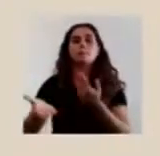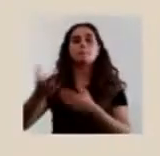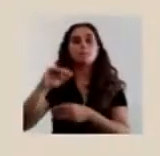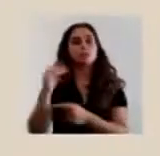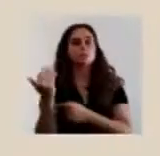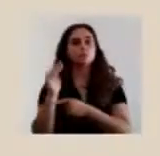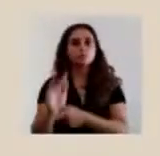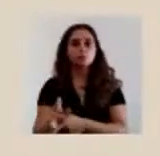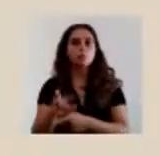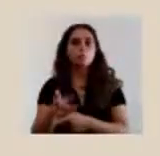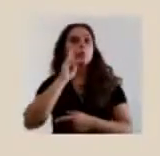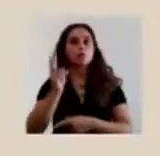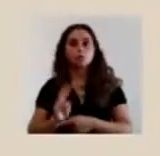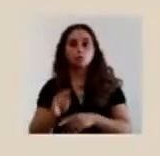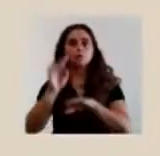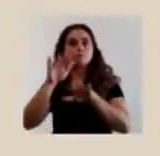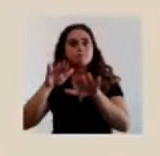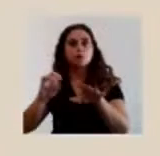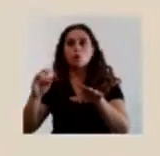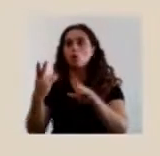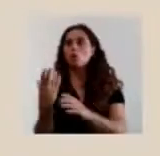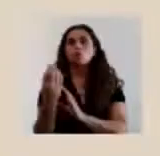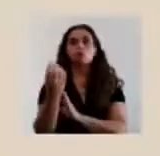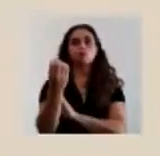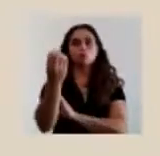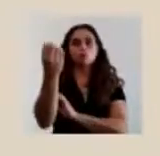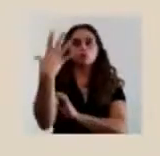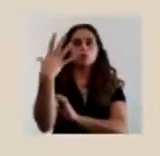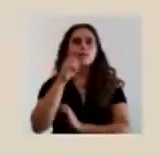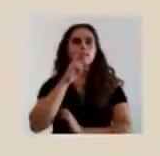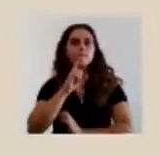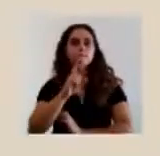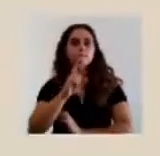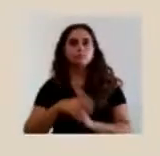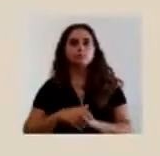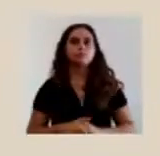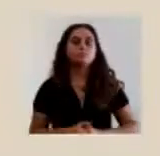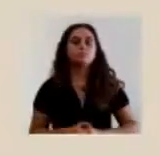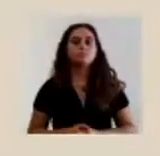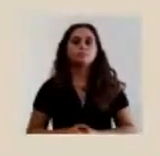such as a traffic director or sign to reroute the traffic.